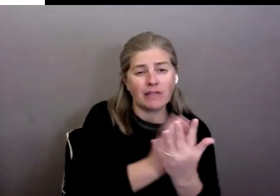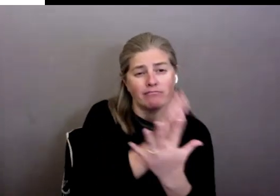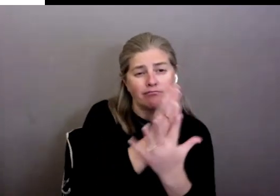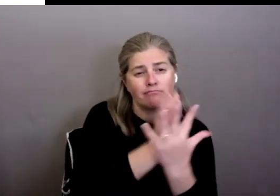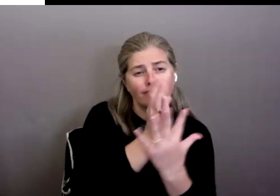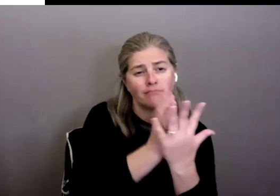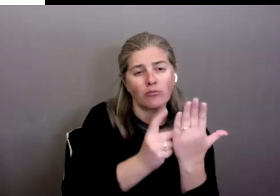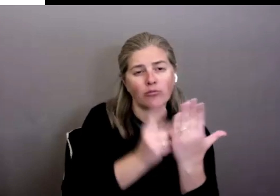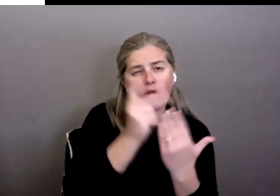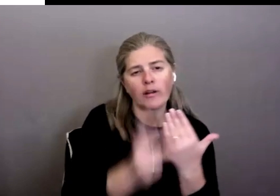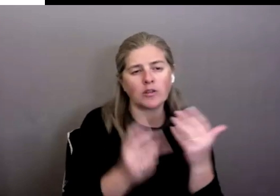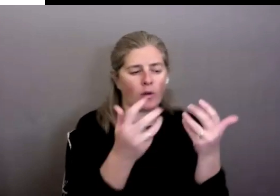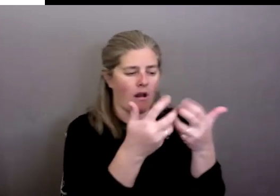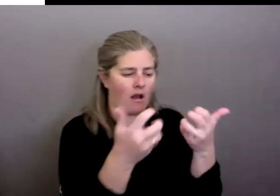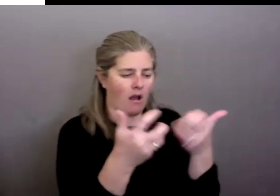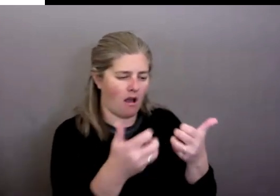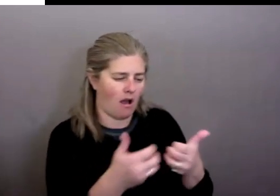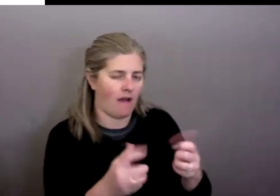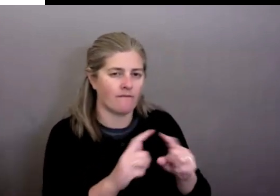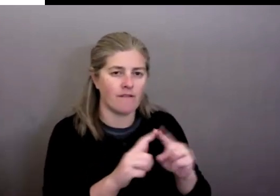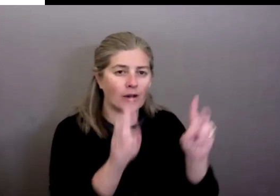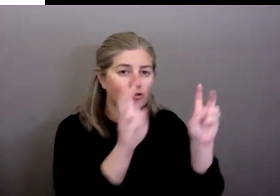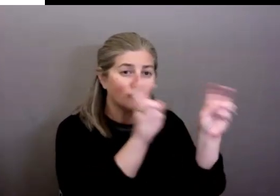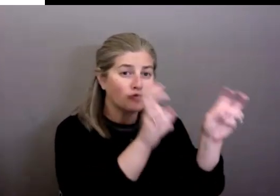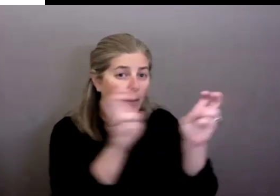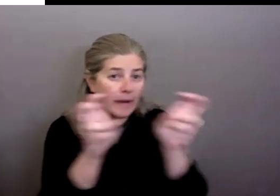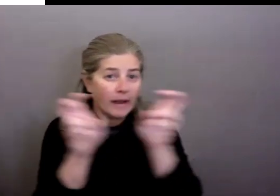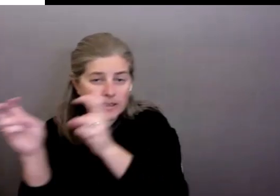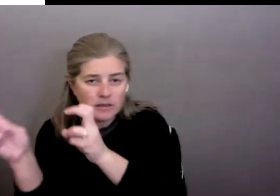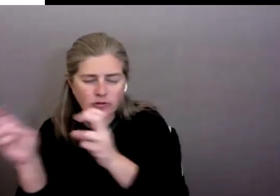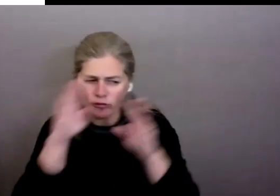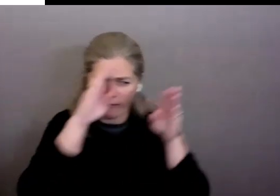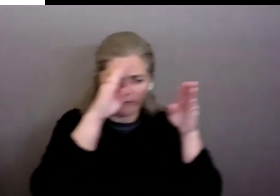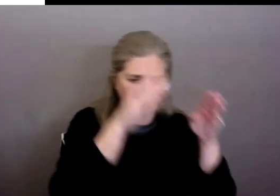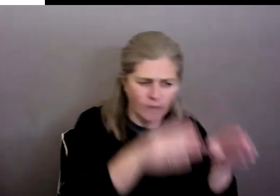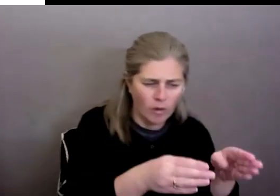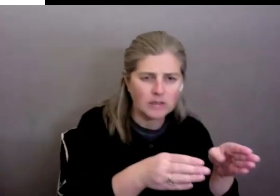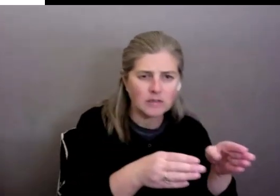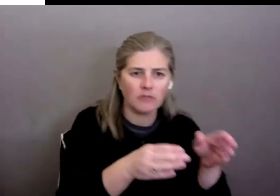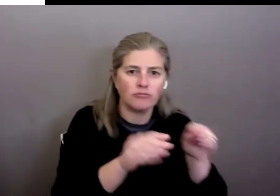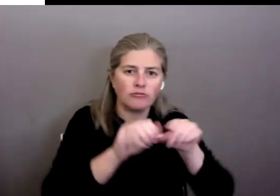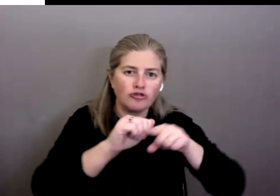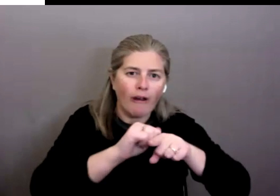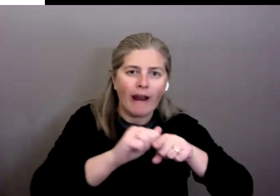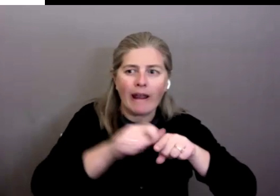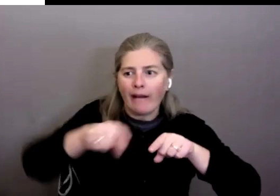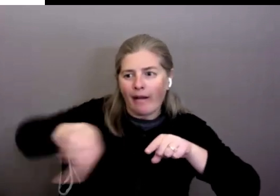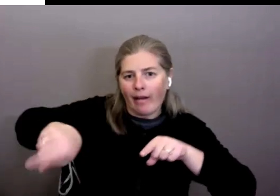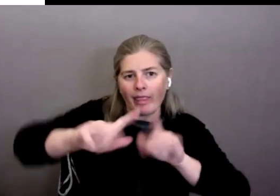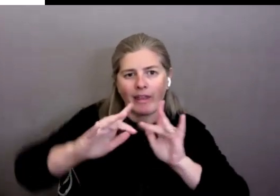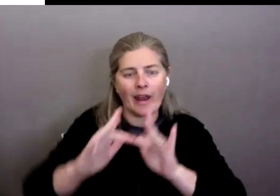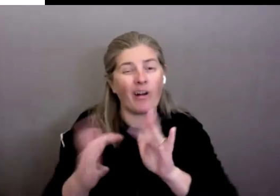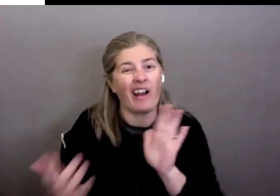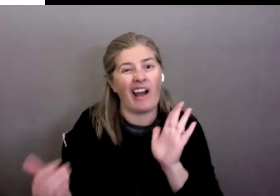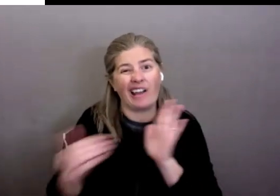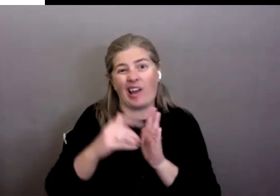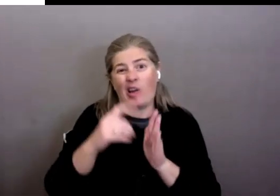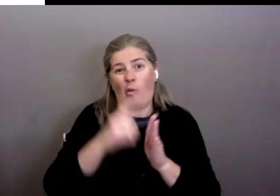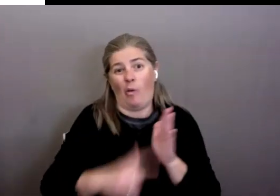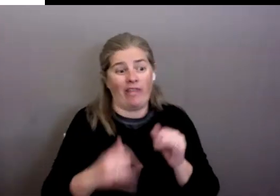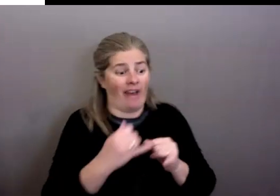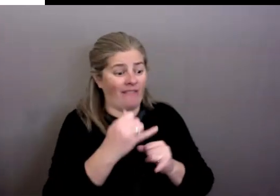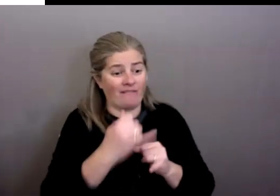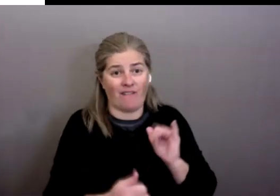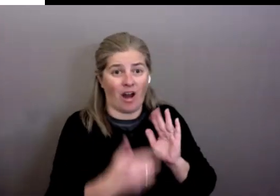breaking the rule down into various topic areas to focus on training the network. Again, much of what is in the final rule